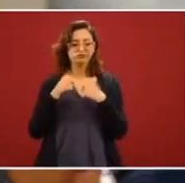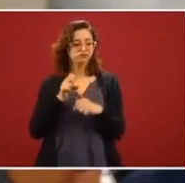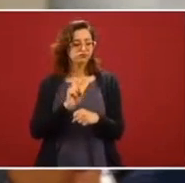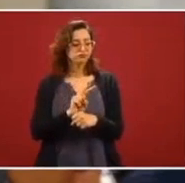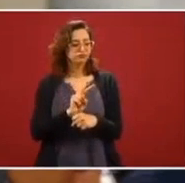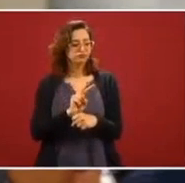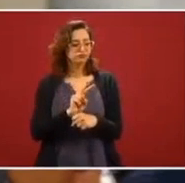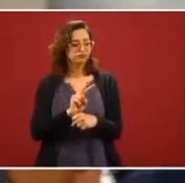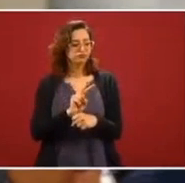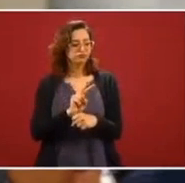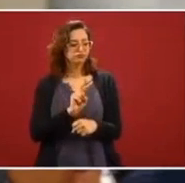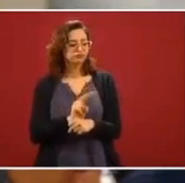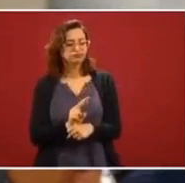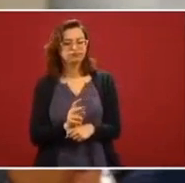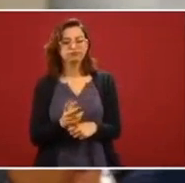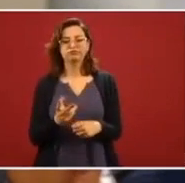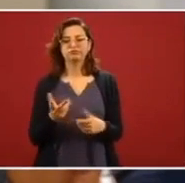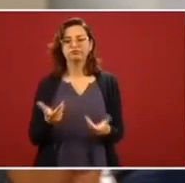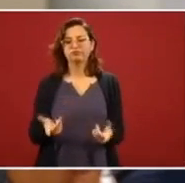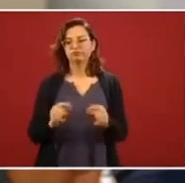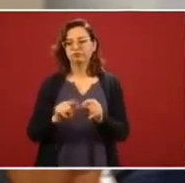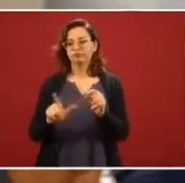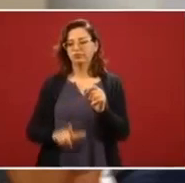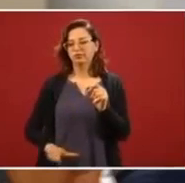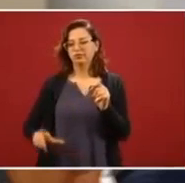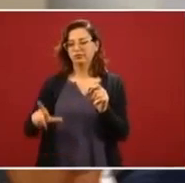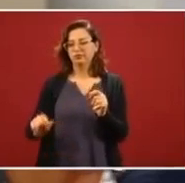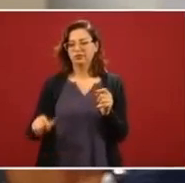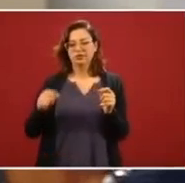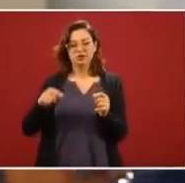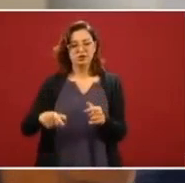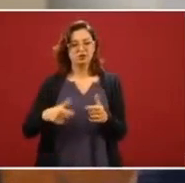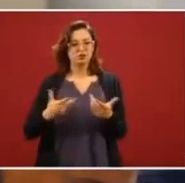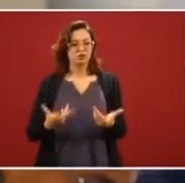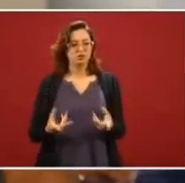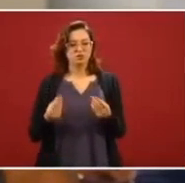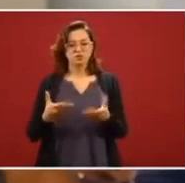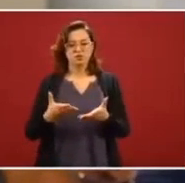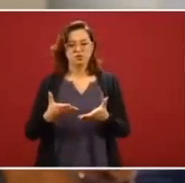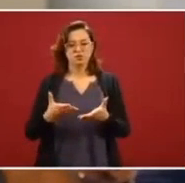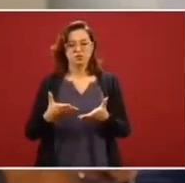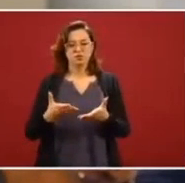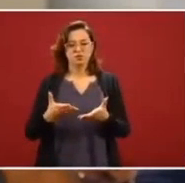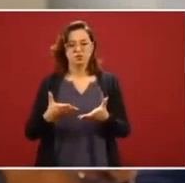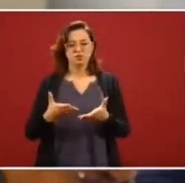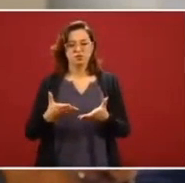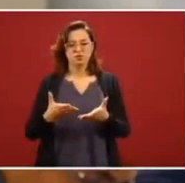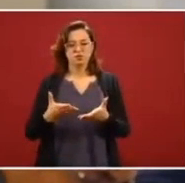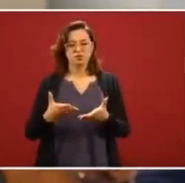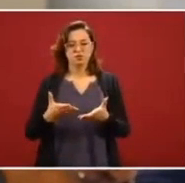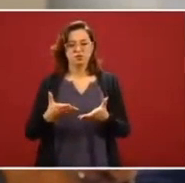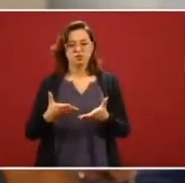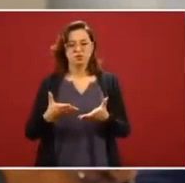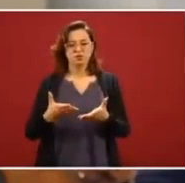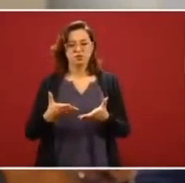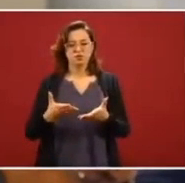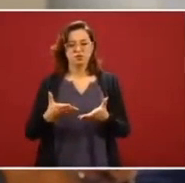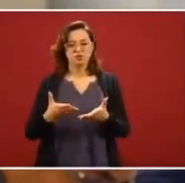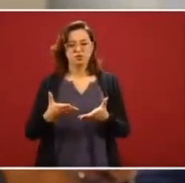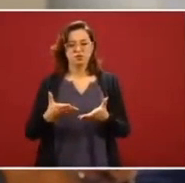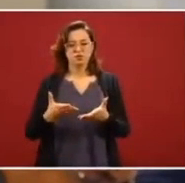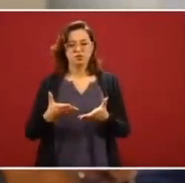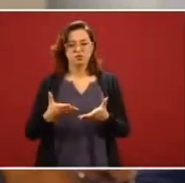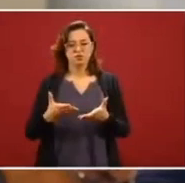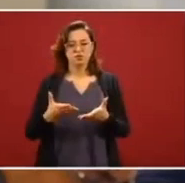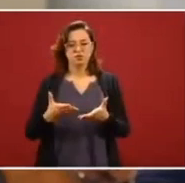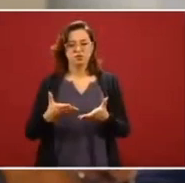sentido. in that sense. México es un país marítimo con inmensas posibilidades. Mexico is a